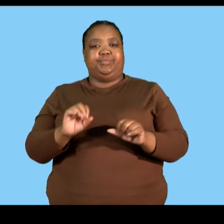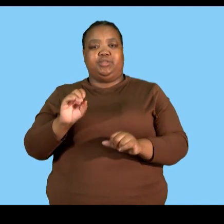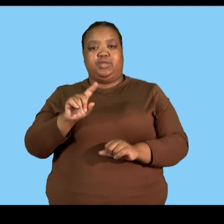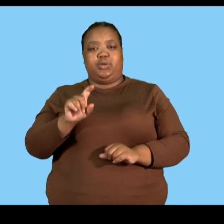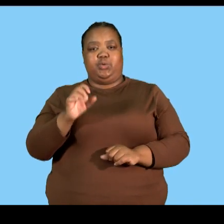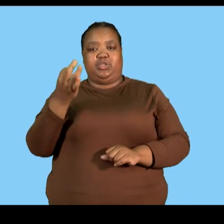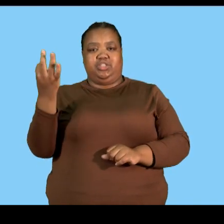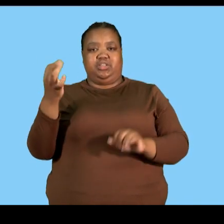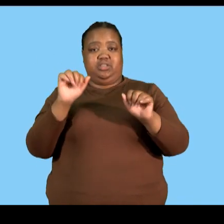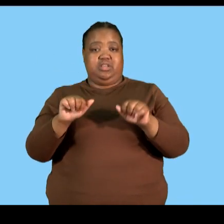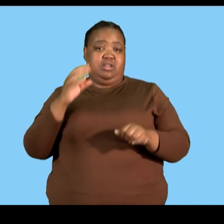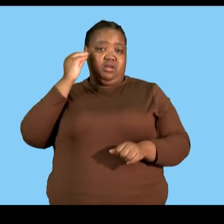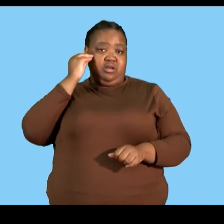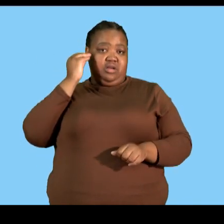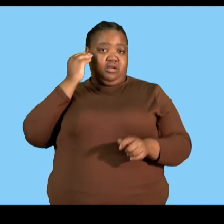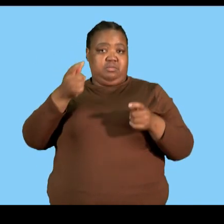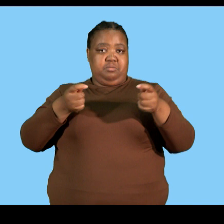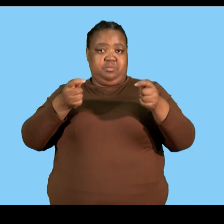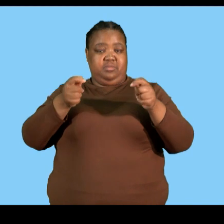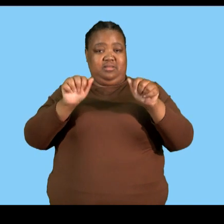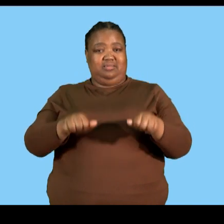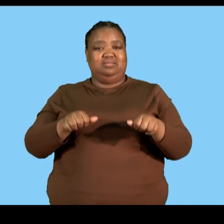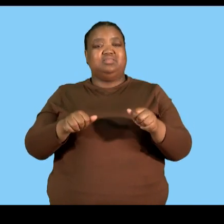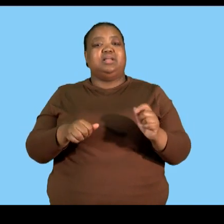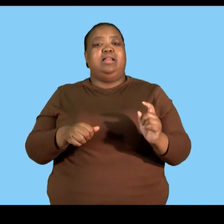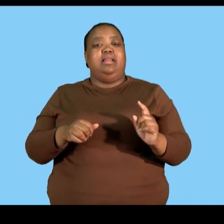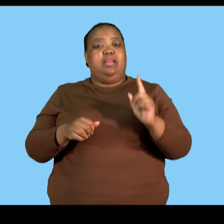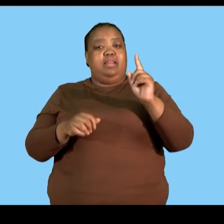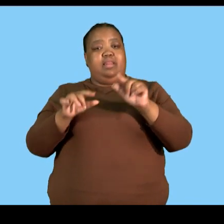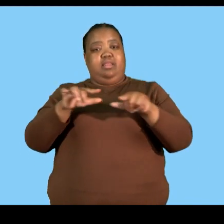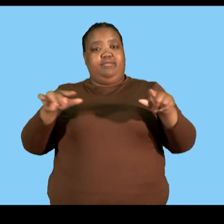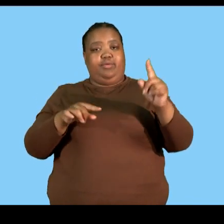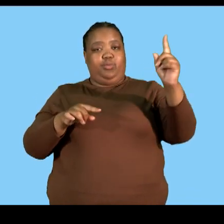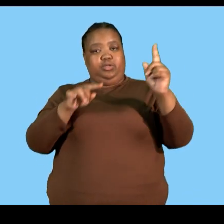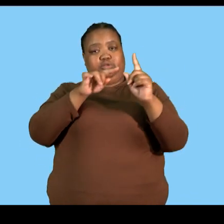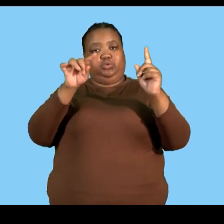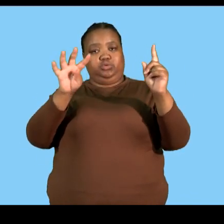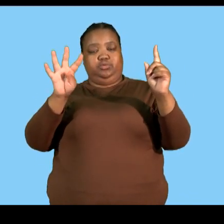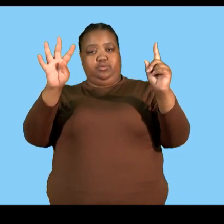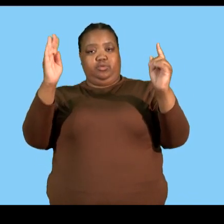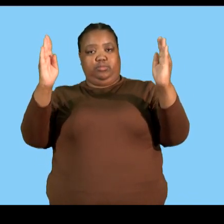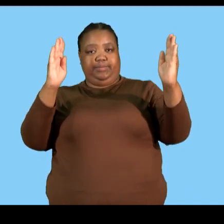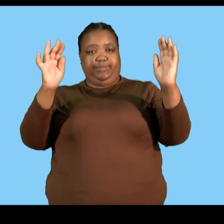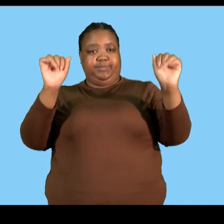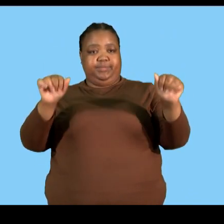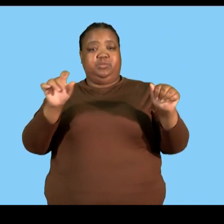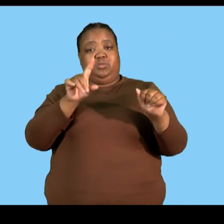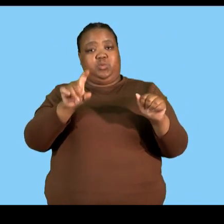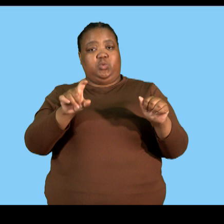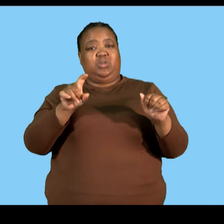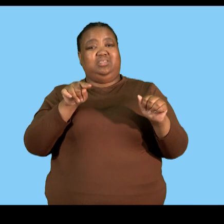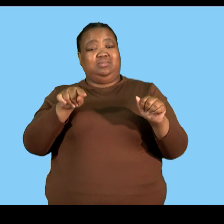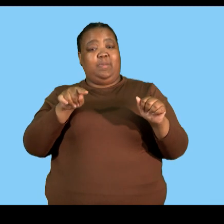For question three, under the topic of data handling, and the taxonomy level will be level one to level